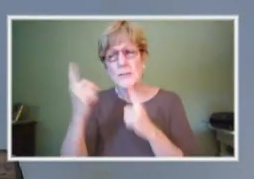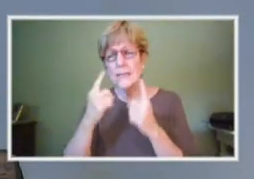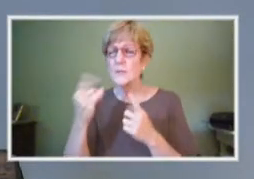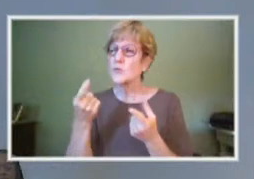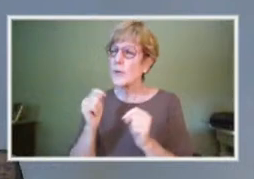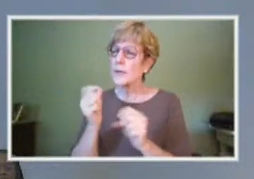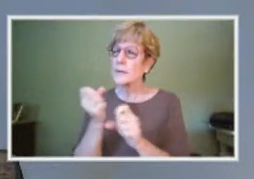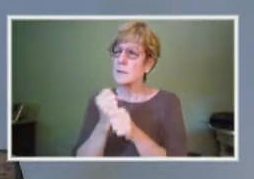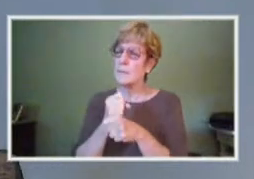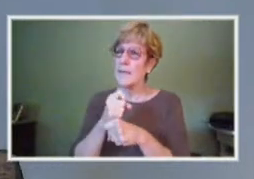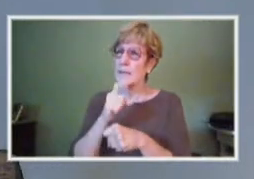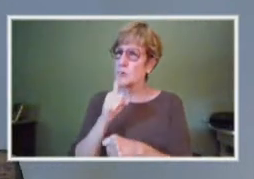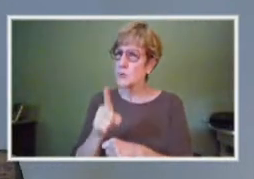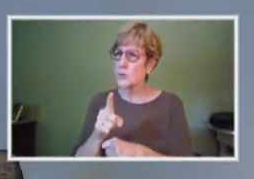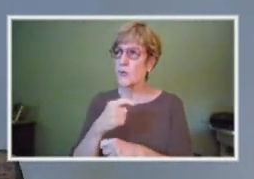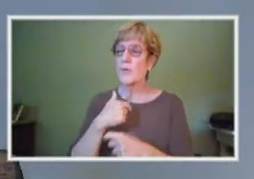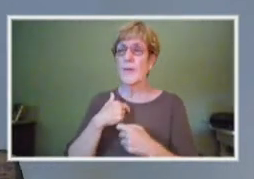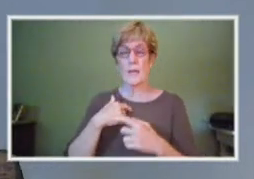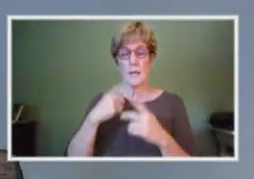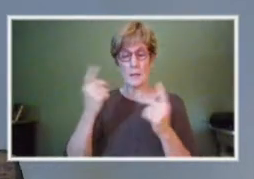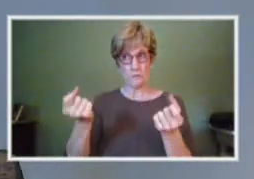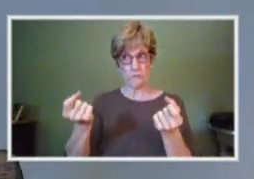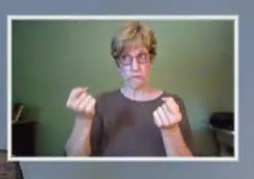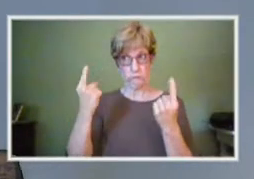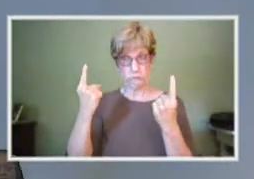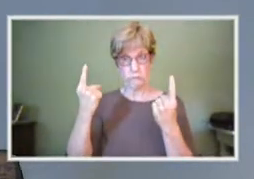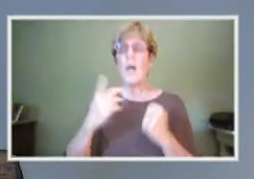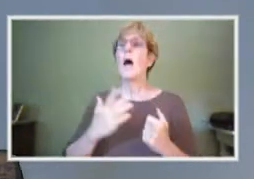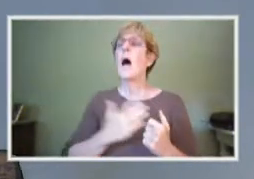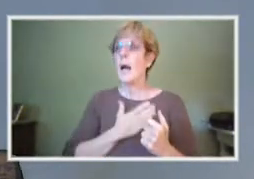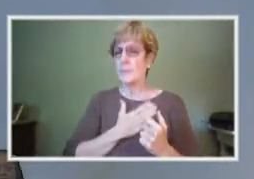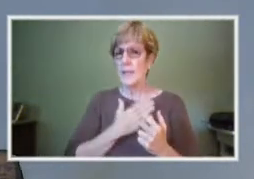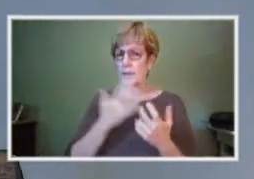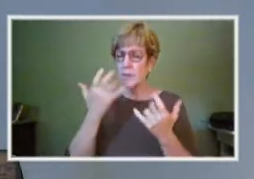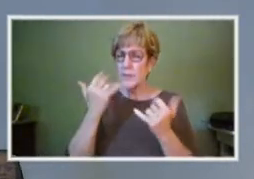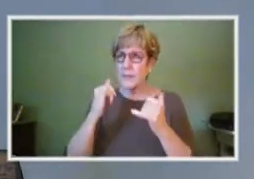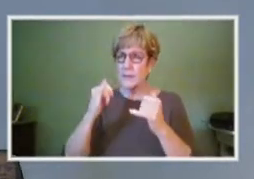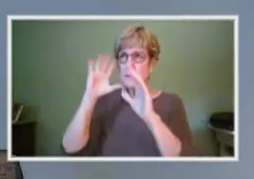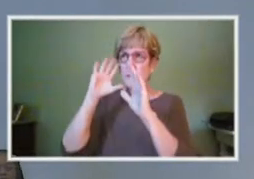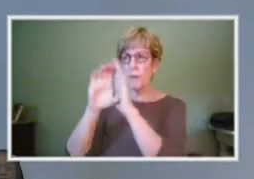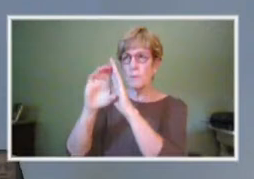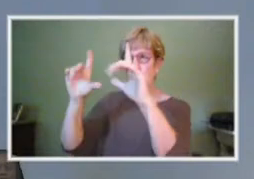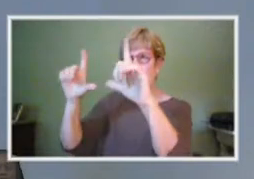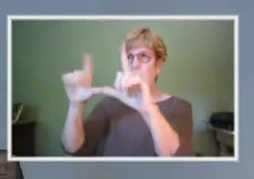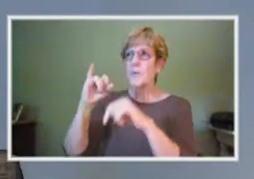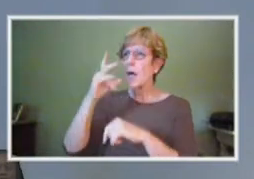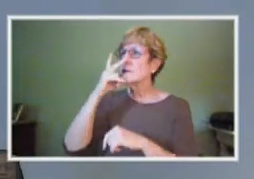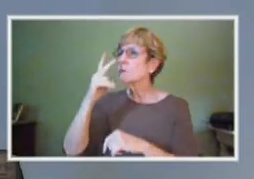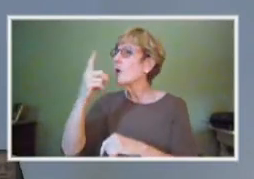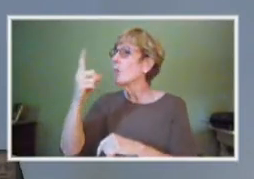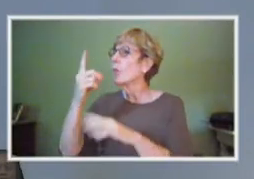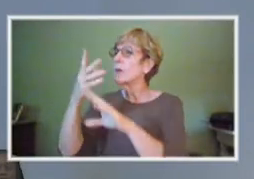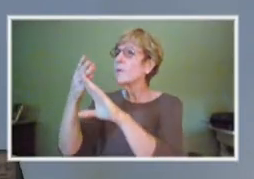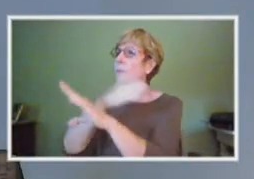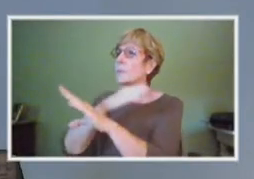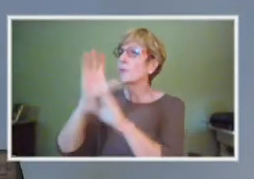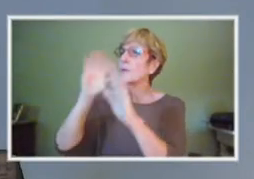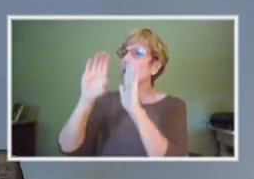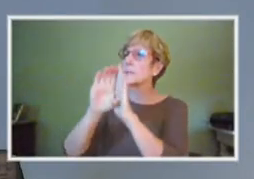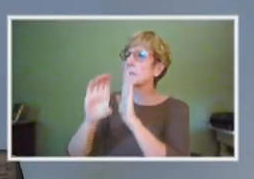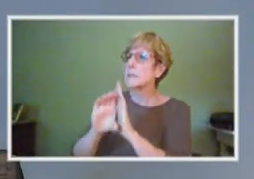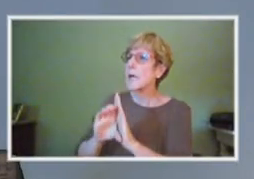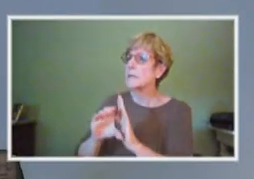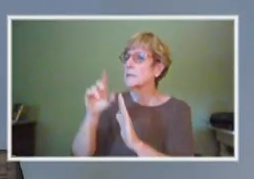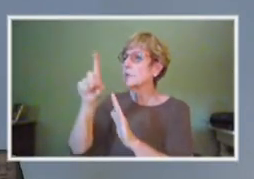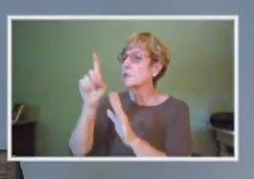sure that I completely understood. Like, I'm glad this is still up, because I saw on one of the previous slides where there was a